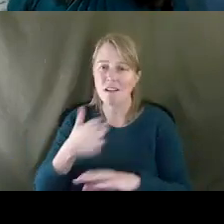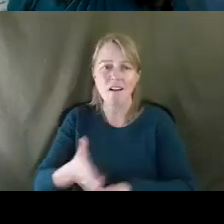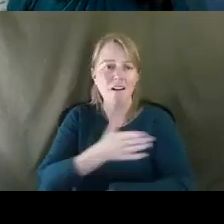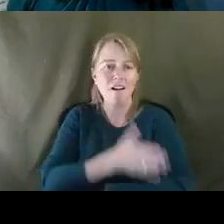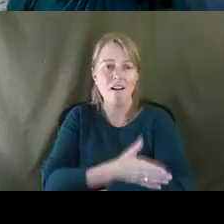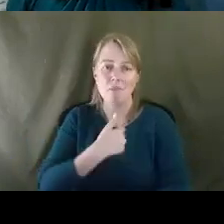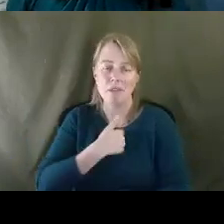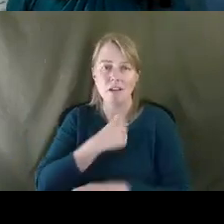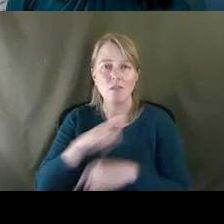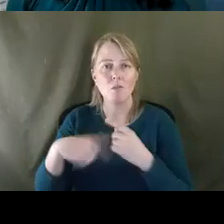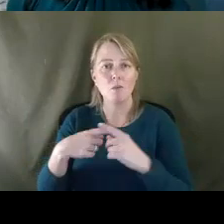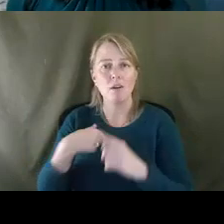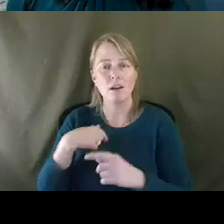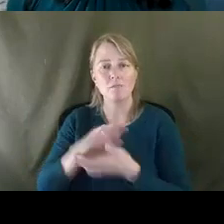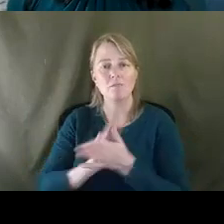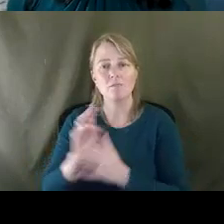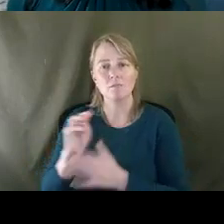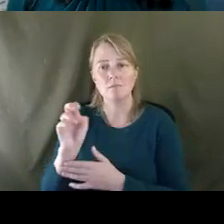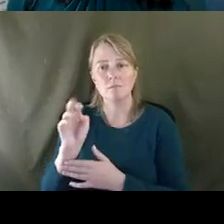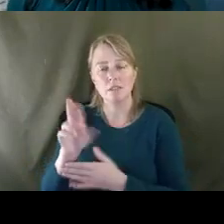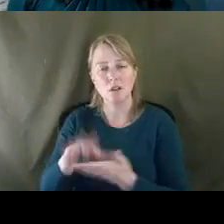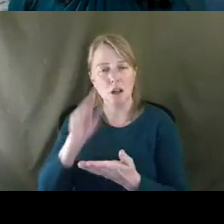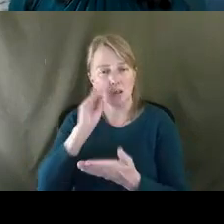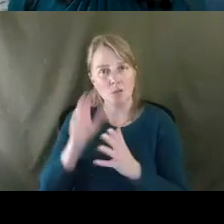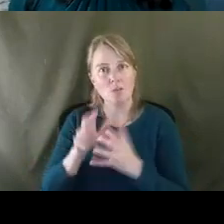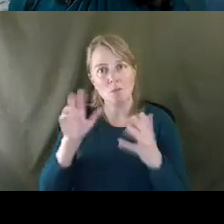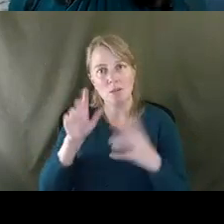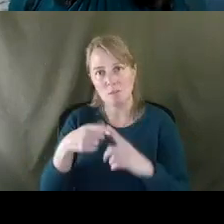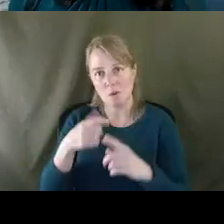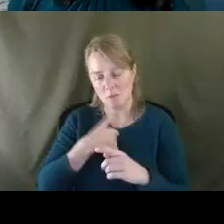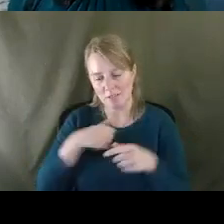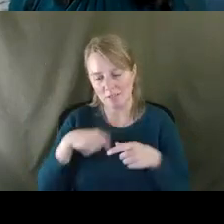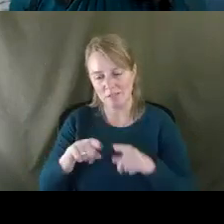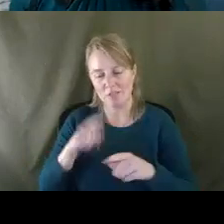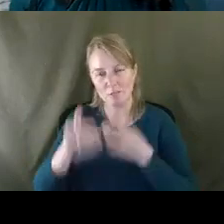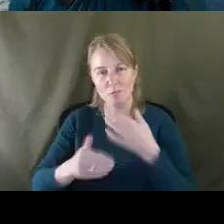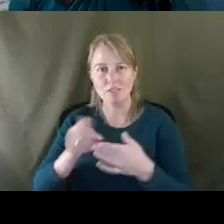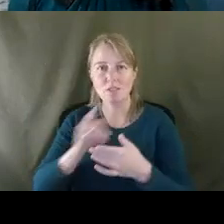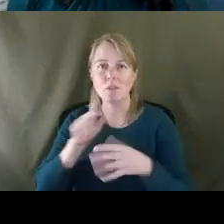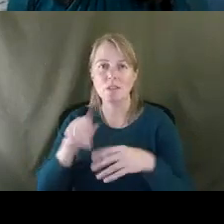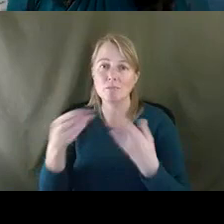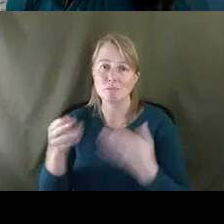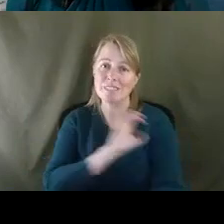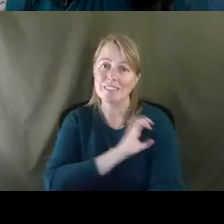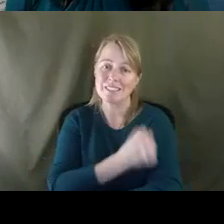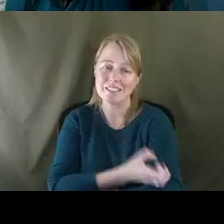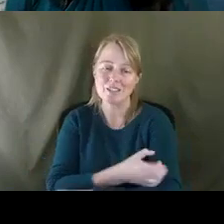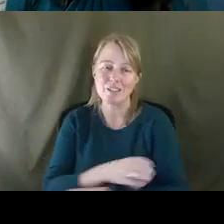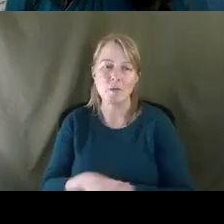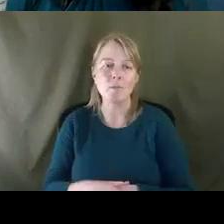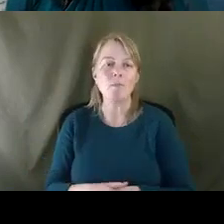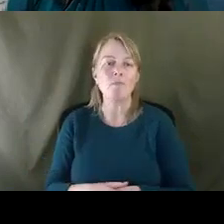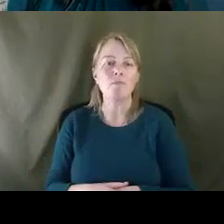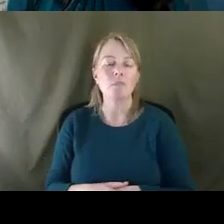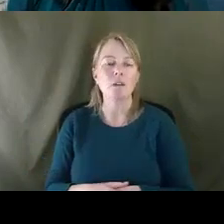mentor. You learn so much about yourself during the process, and it's really energizing. Okay, so have you ever